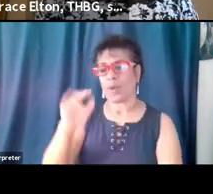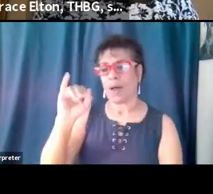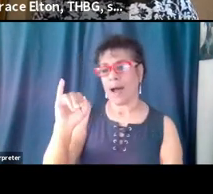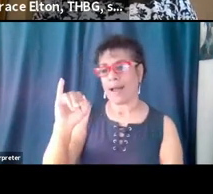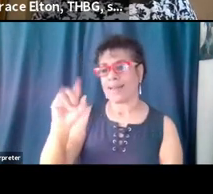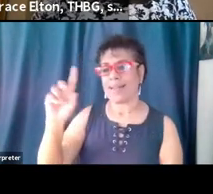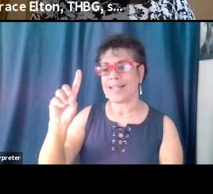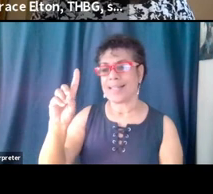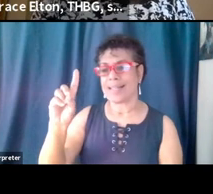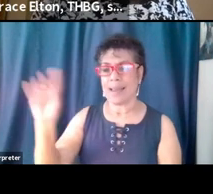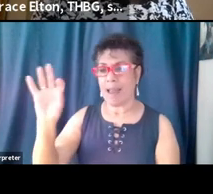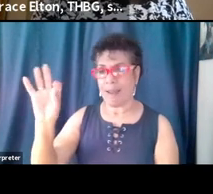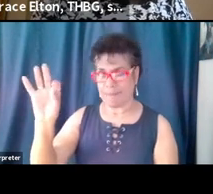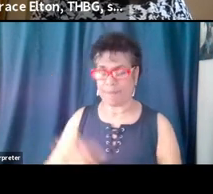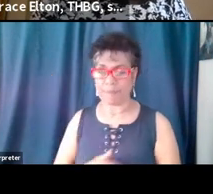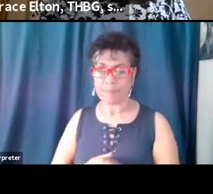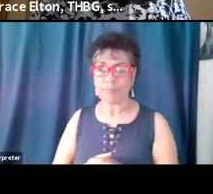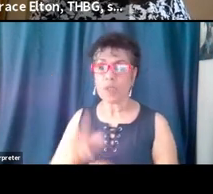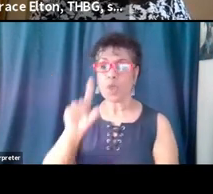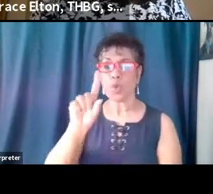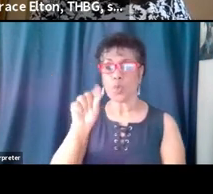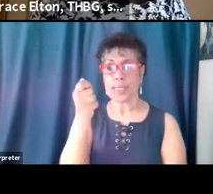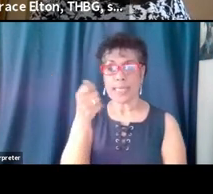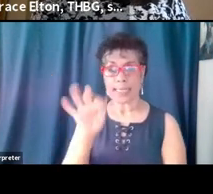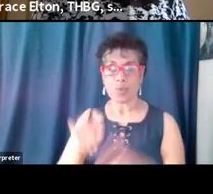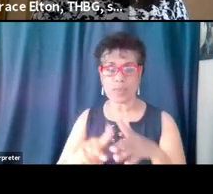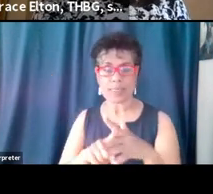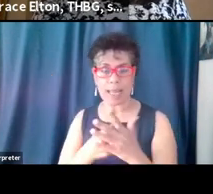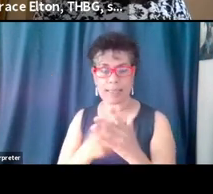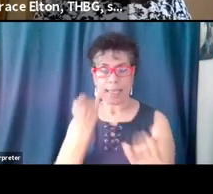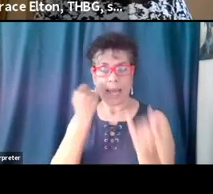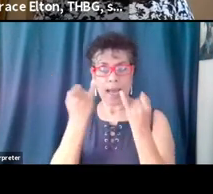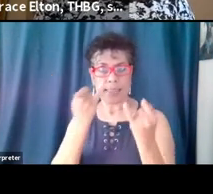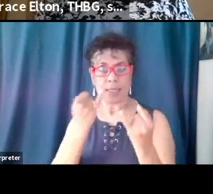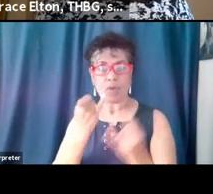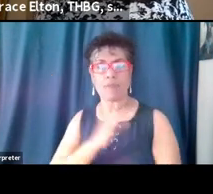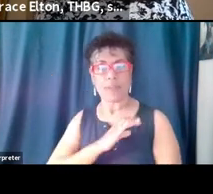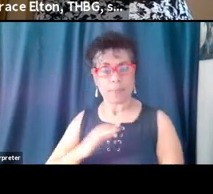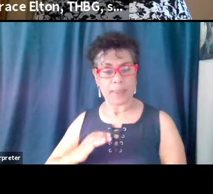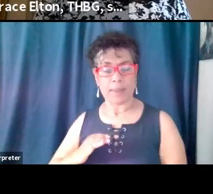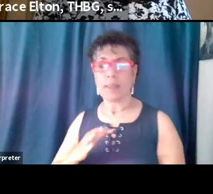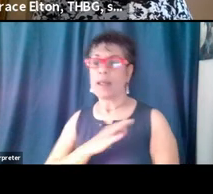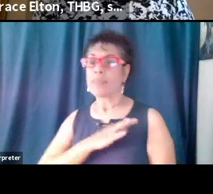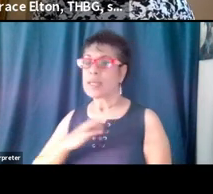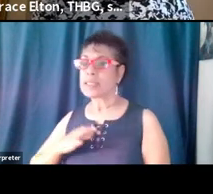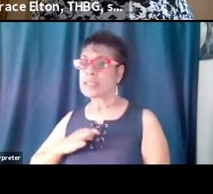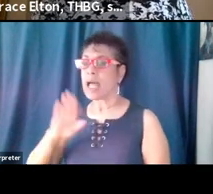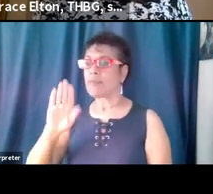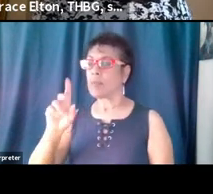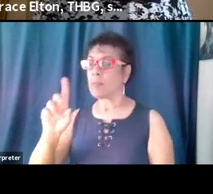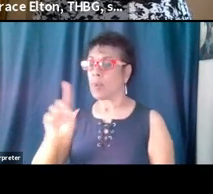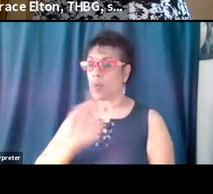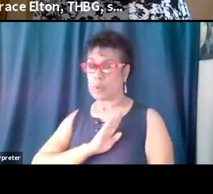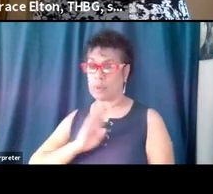Hill. And in 2019, we began our IDEA committee. This is a group of staff and board that work together to make sure that all